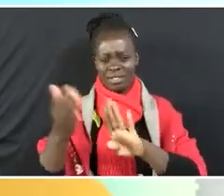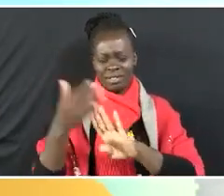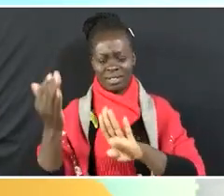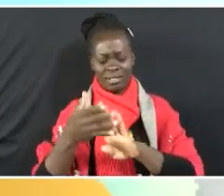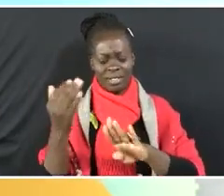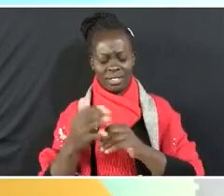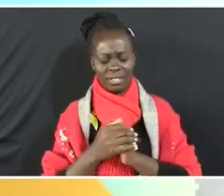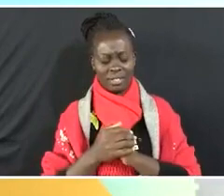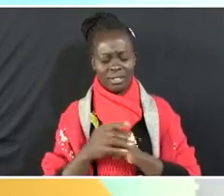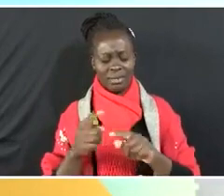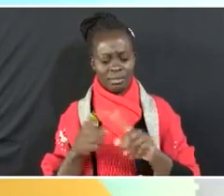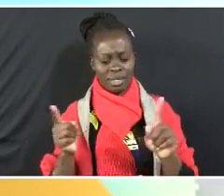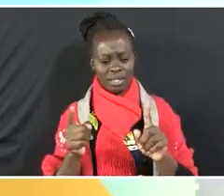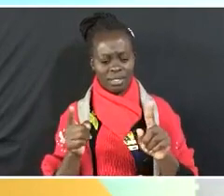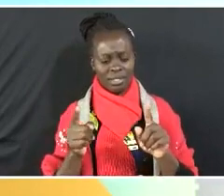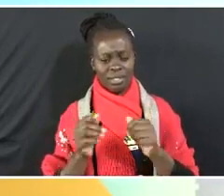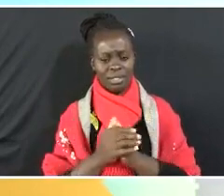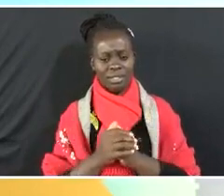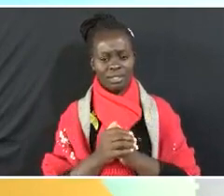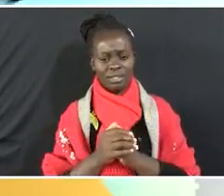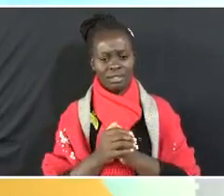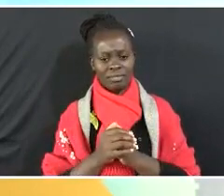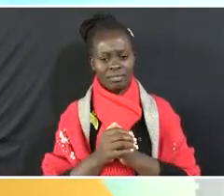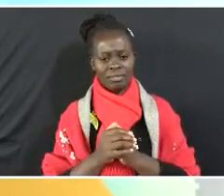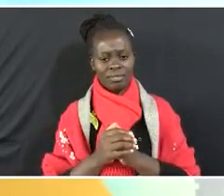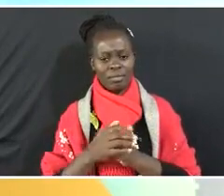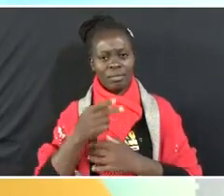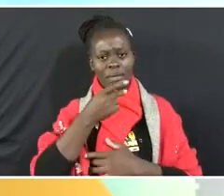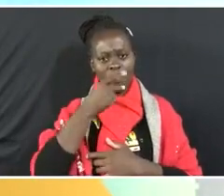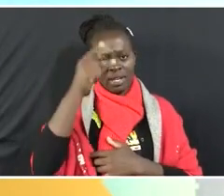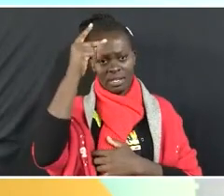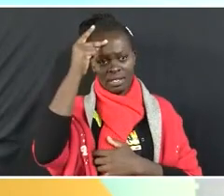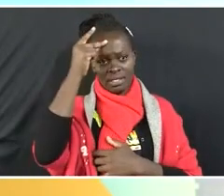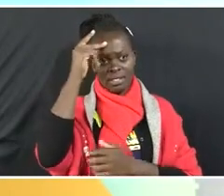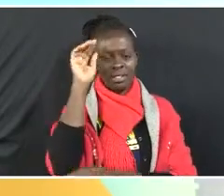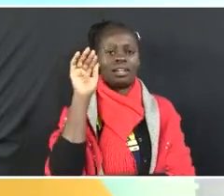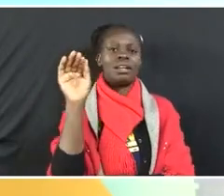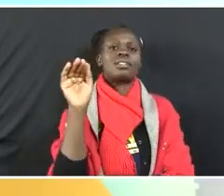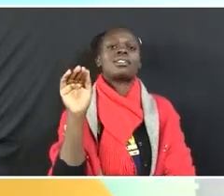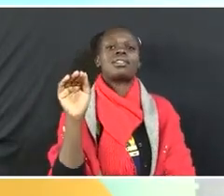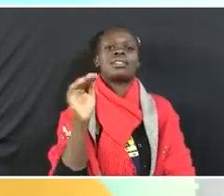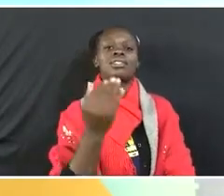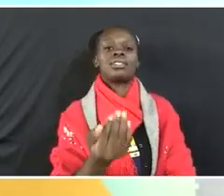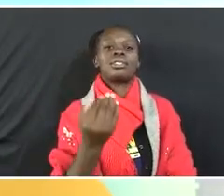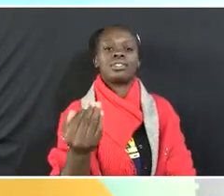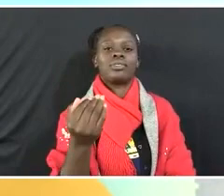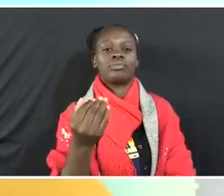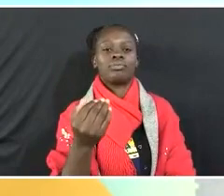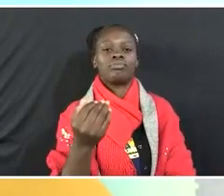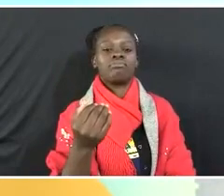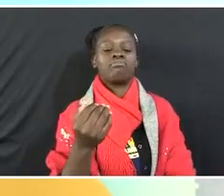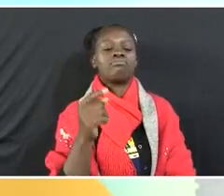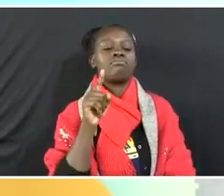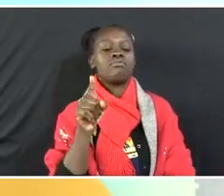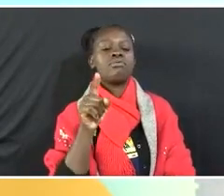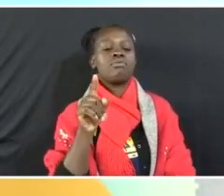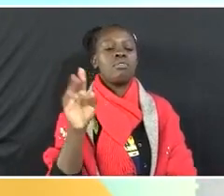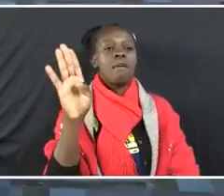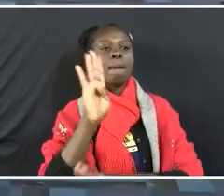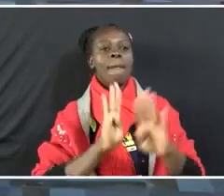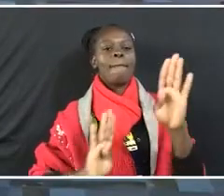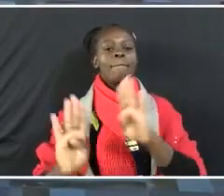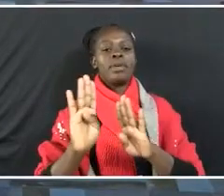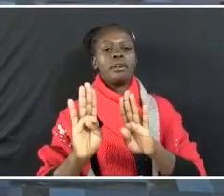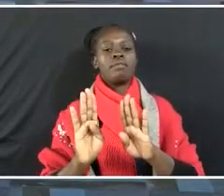where you can even tell your child, whom have you ever seen behaving like this in this house? You know, at